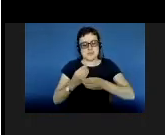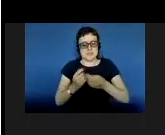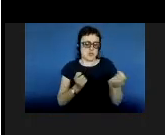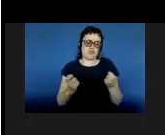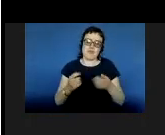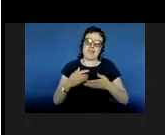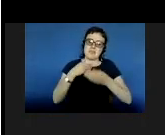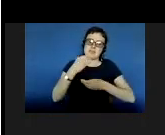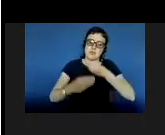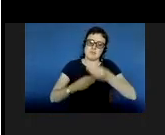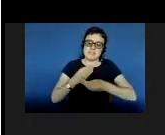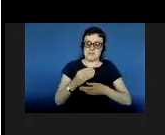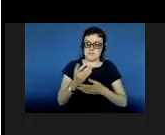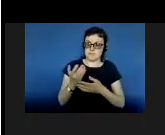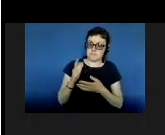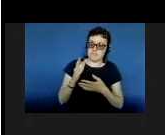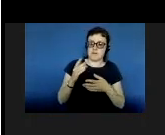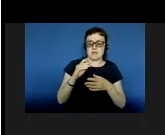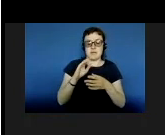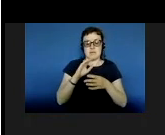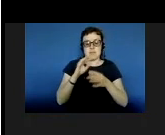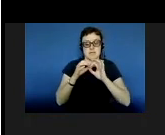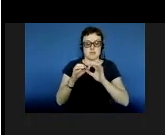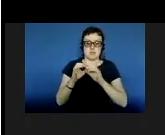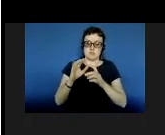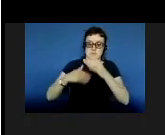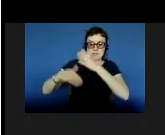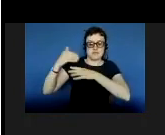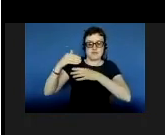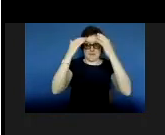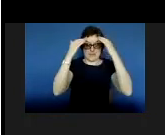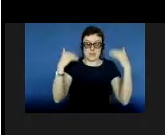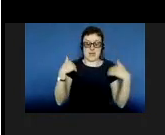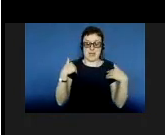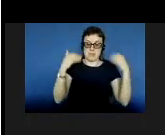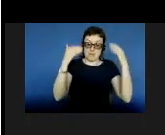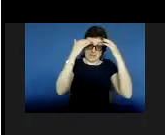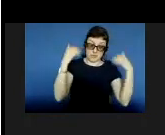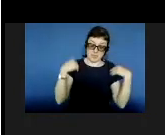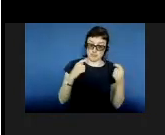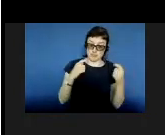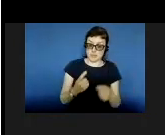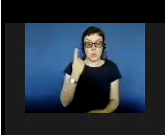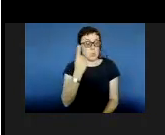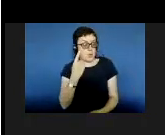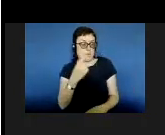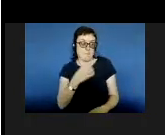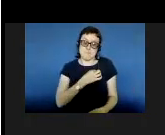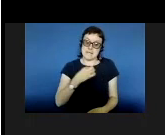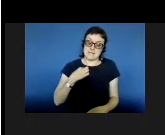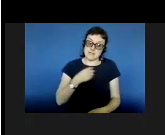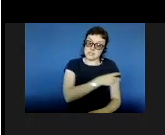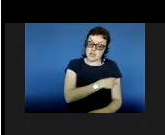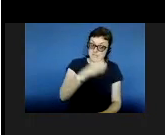and archives that relate to the history of mental health and mental health treatment. So is it medical professionals and academics, as it has been for